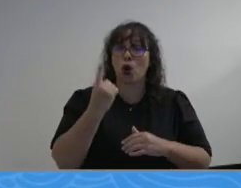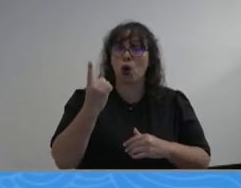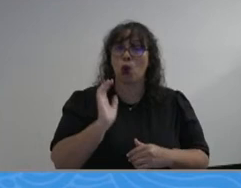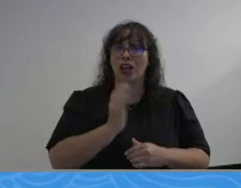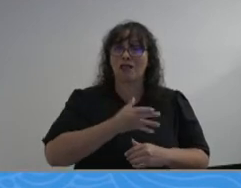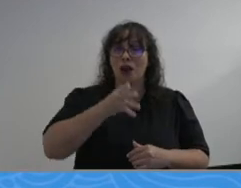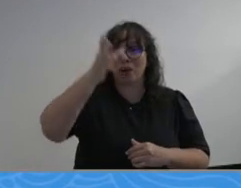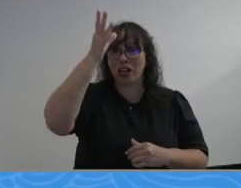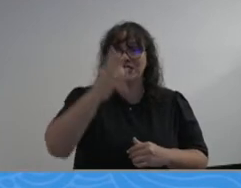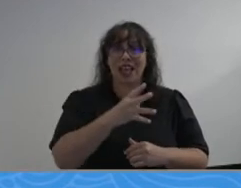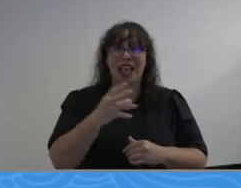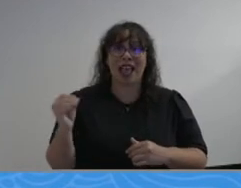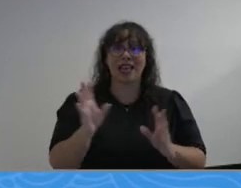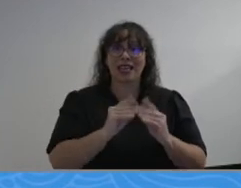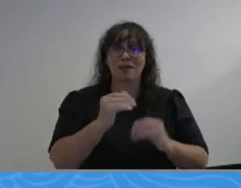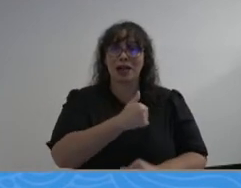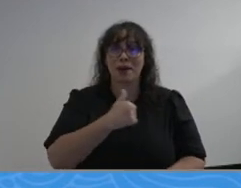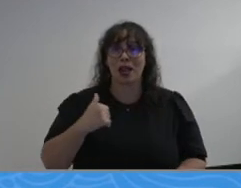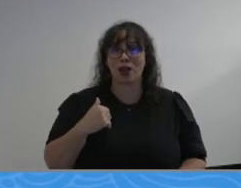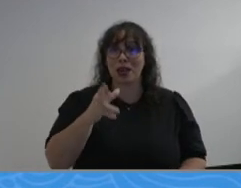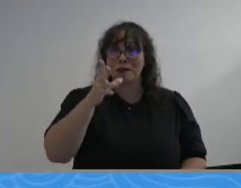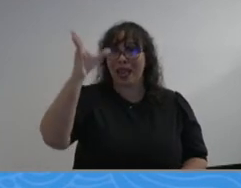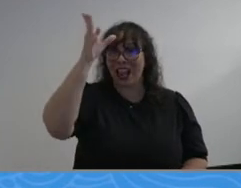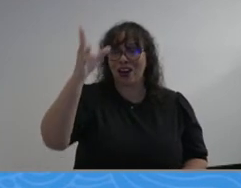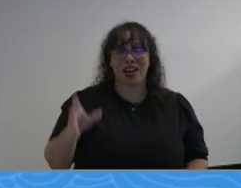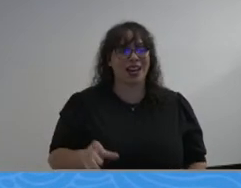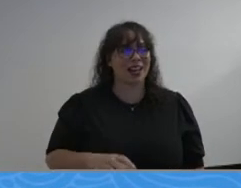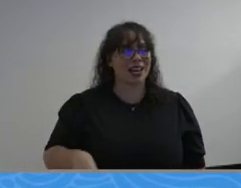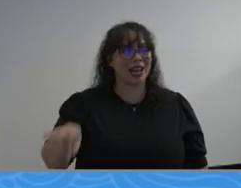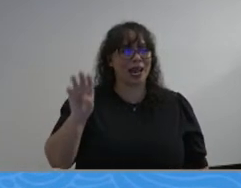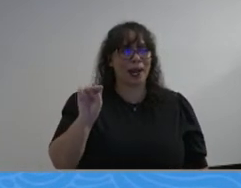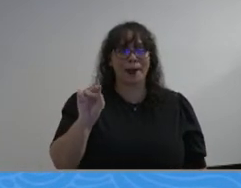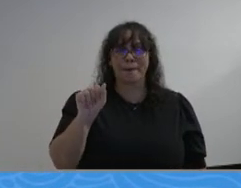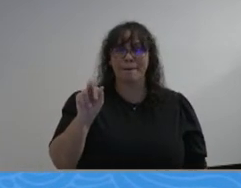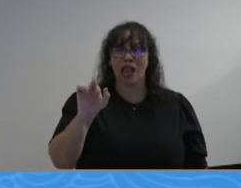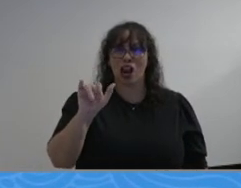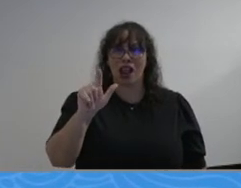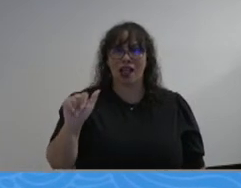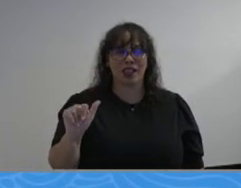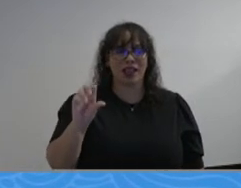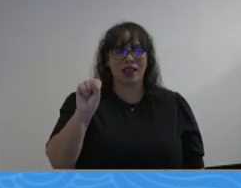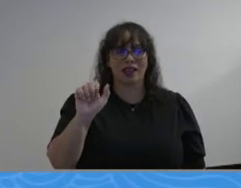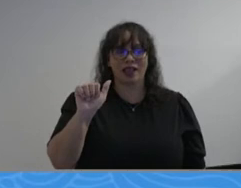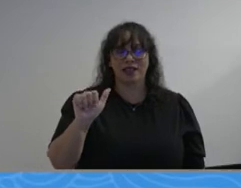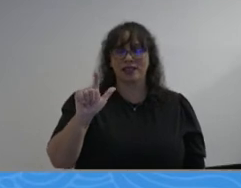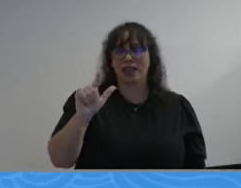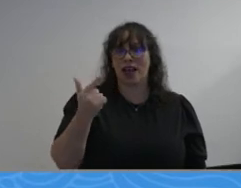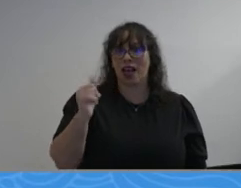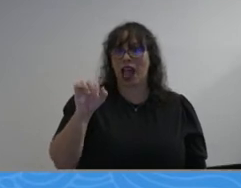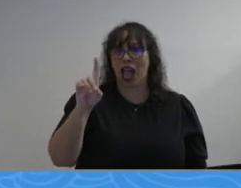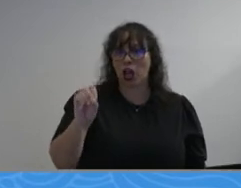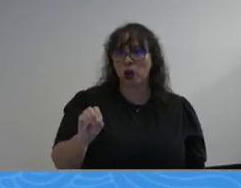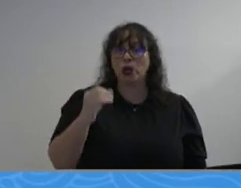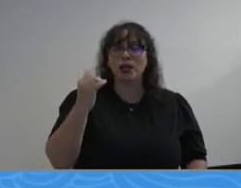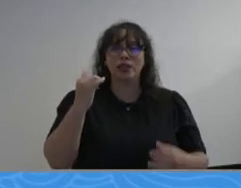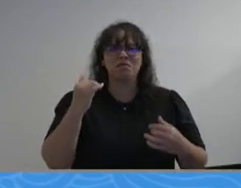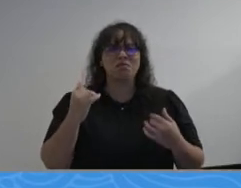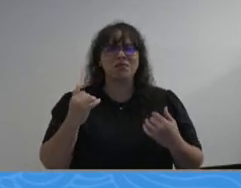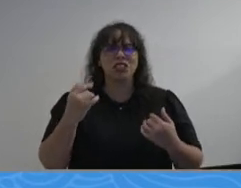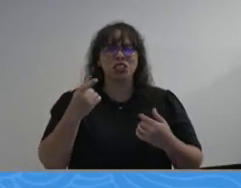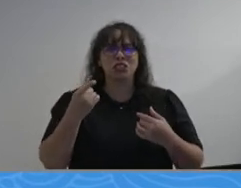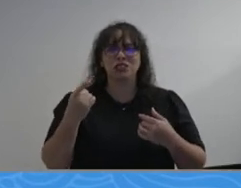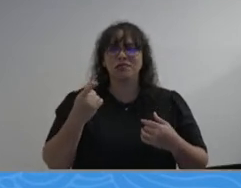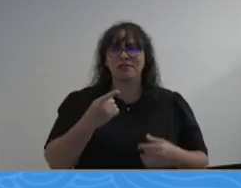Community Forum Committee members, Mrs. Mariela Salgado. She's going to share with you the goals of today's forum as well as today's